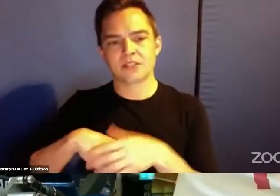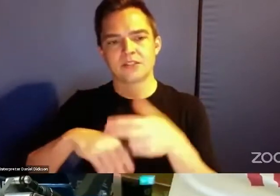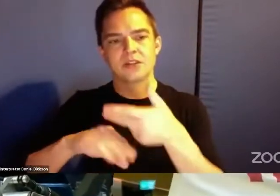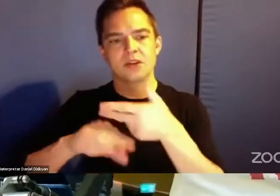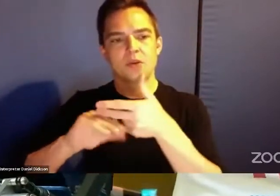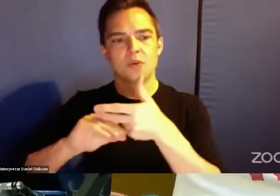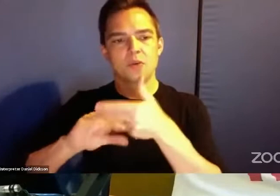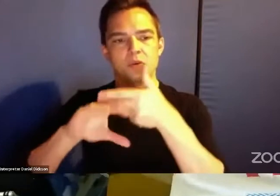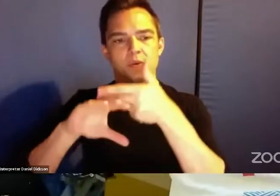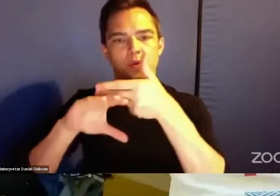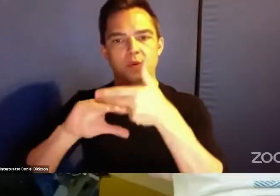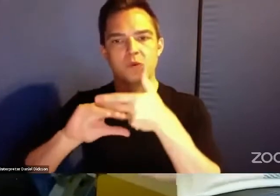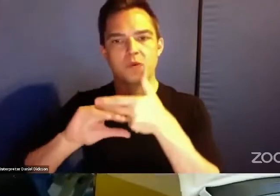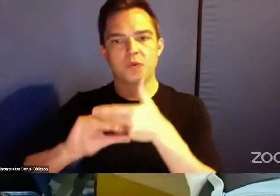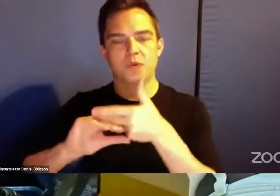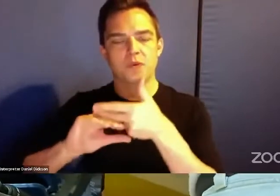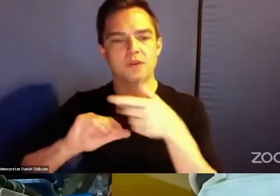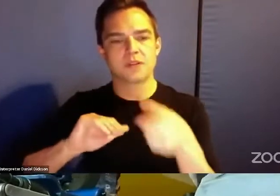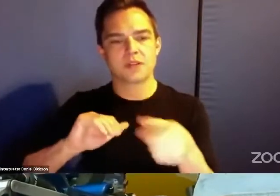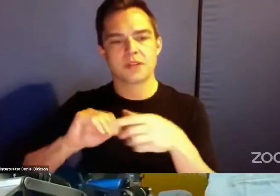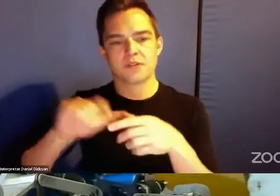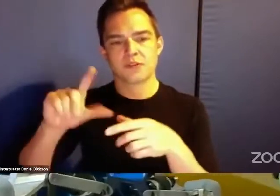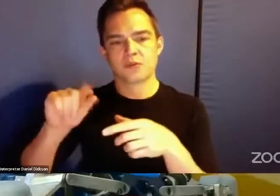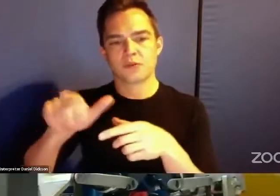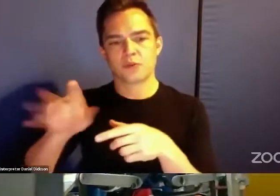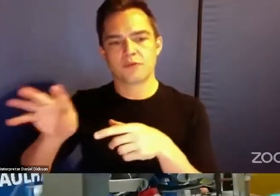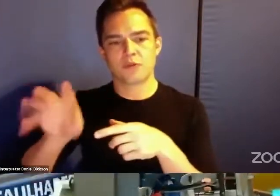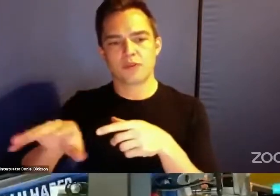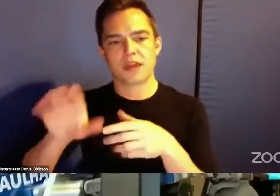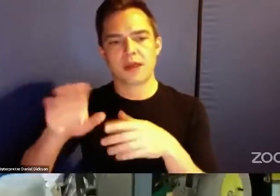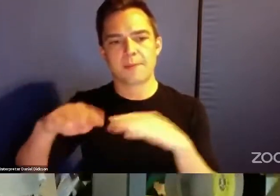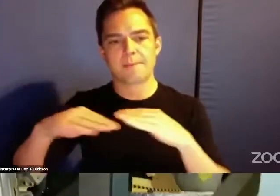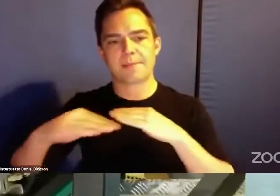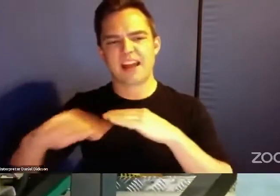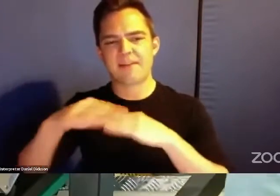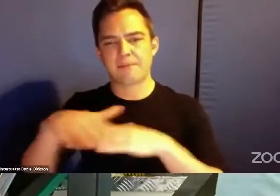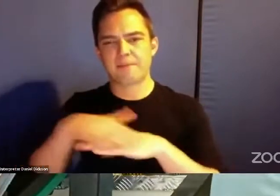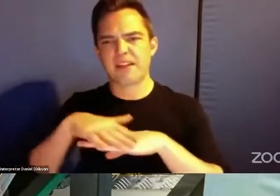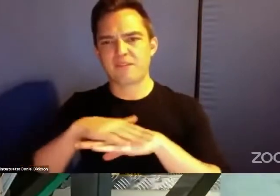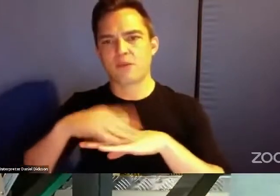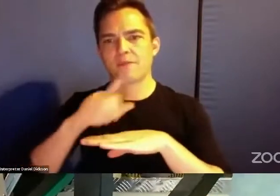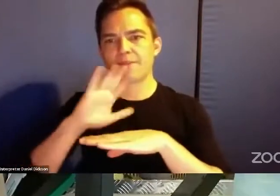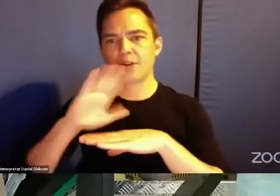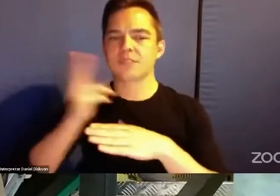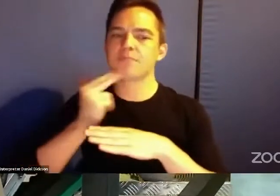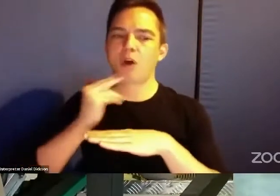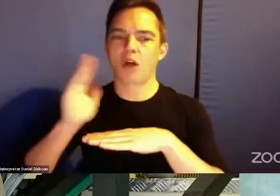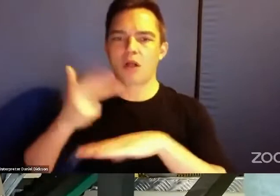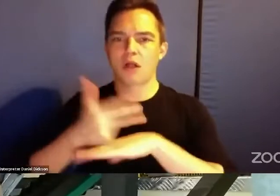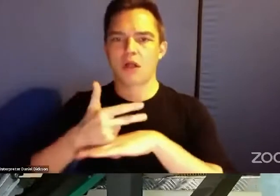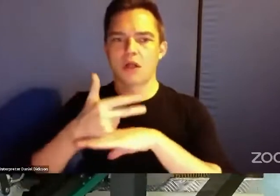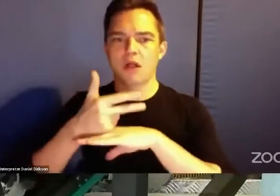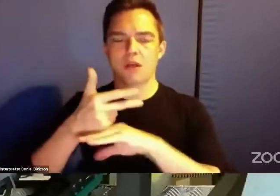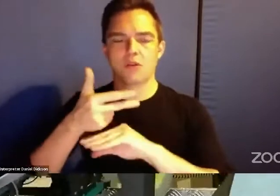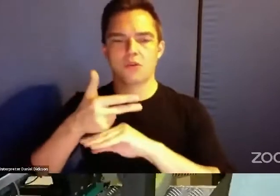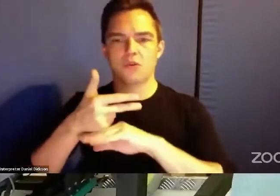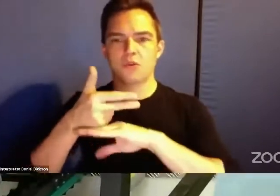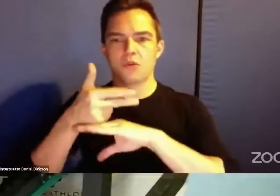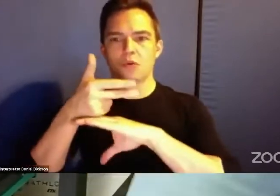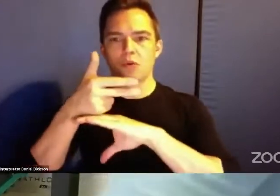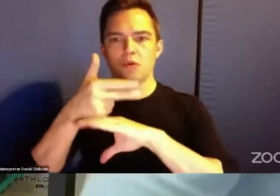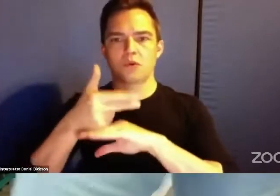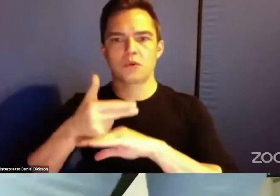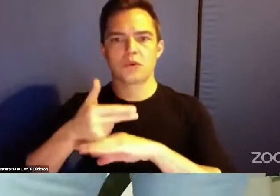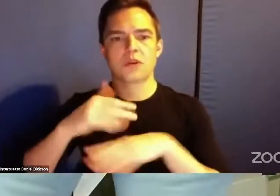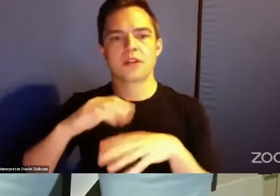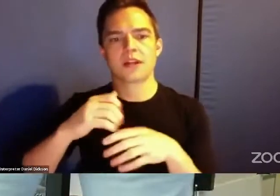for 2024. The platform is very small, so they have not too much space to prepare for going